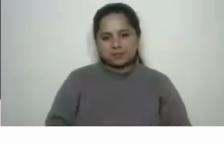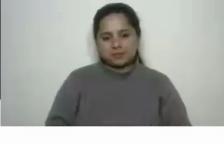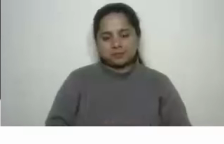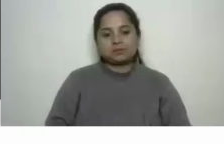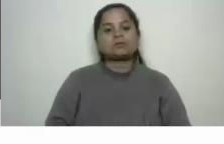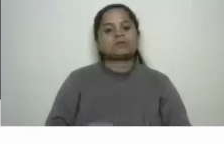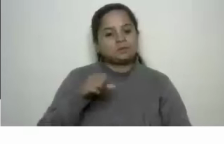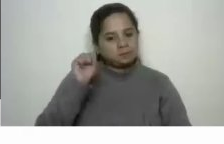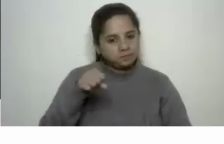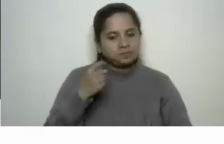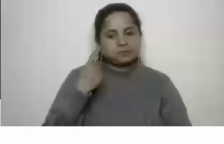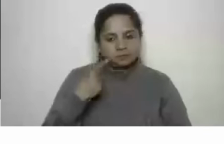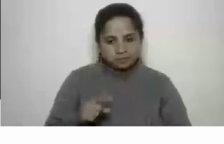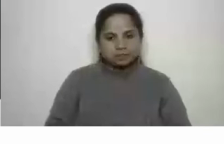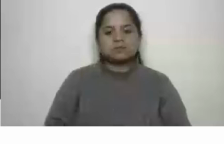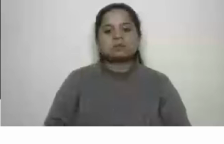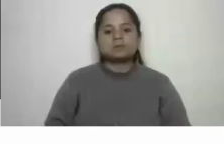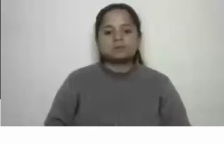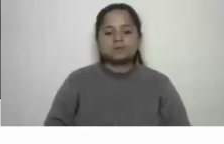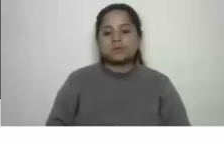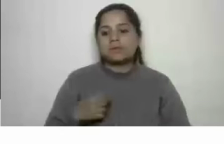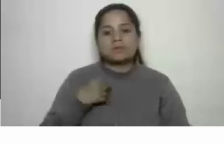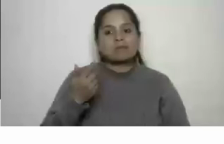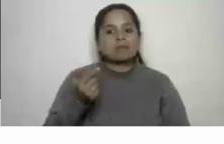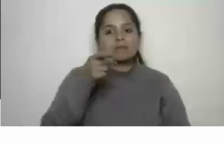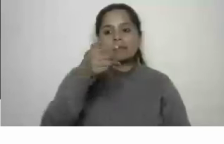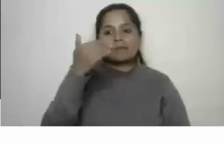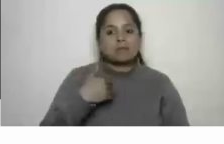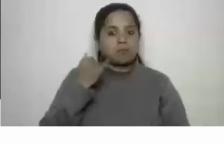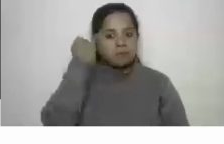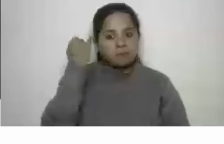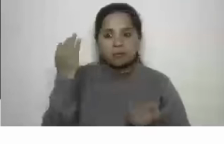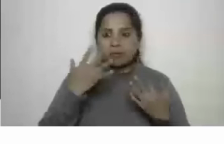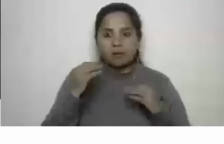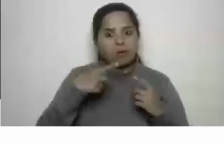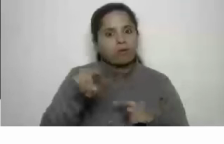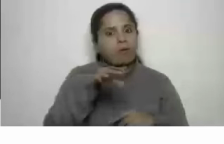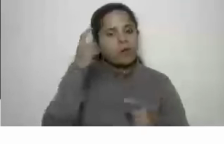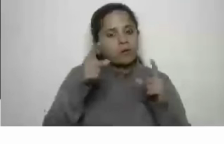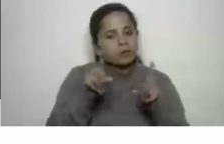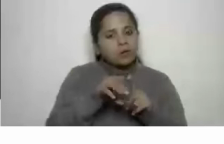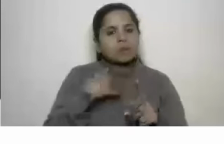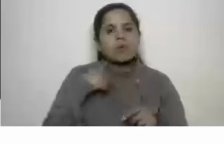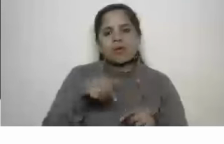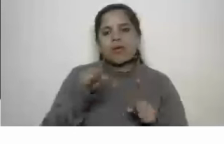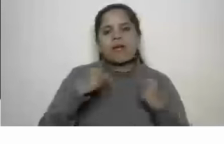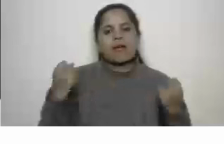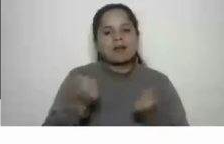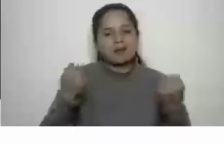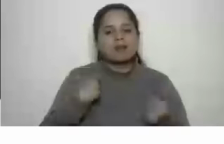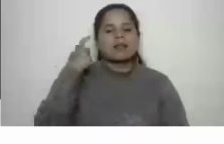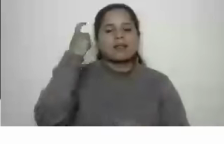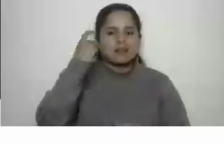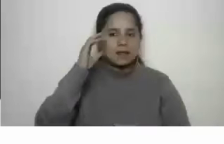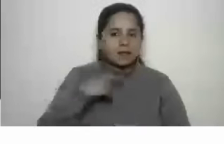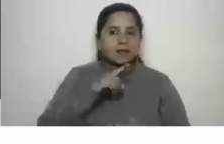Yeah. So, I could not come up with these brilliant ideas, but this is what I thought when I thought of these activities. The